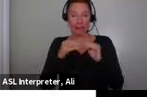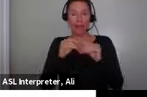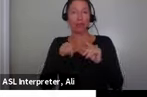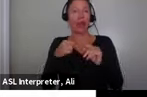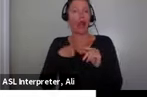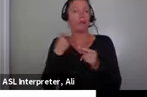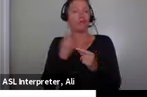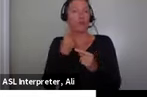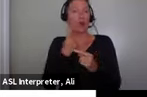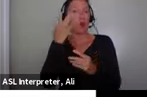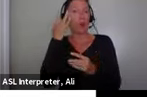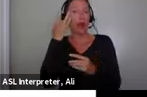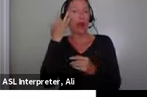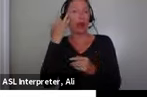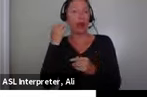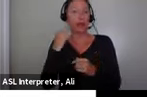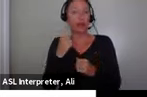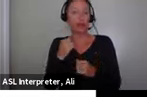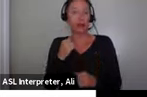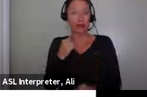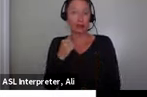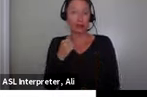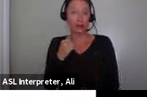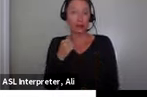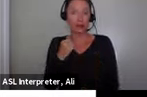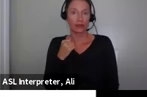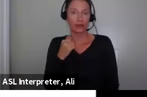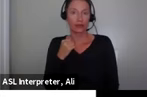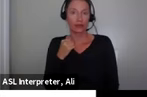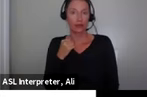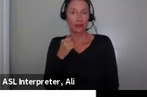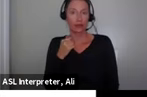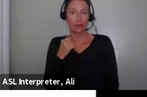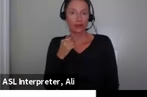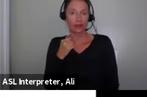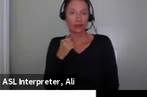why are the extensions so far from